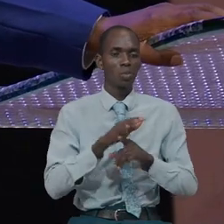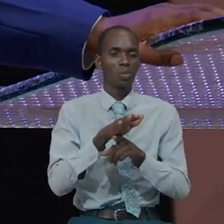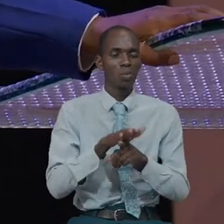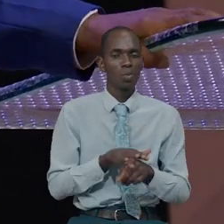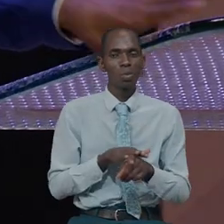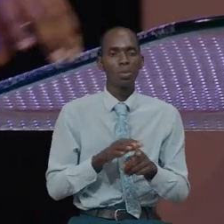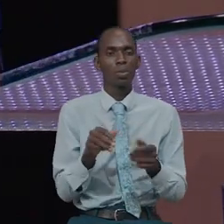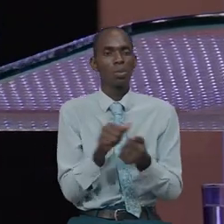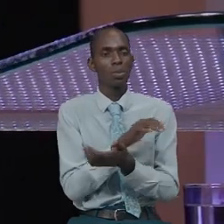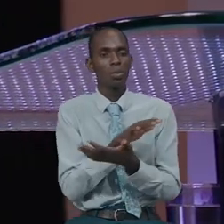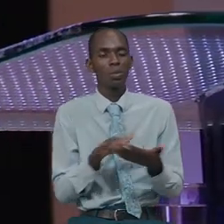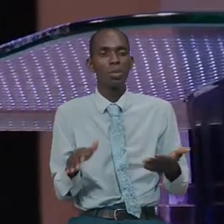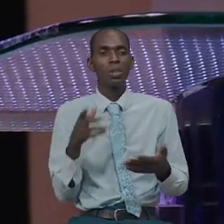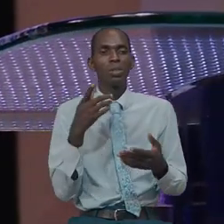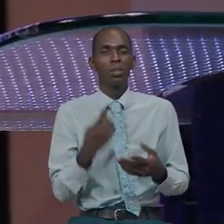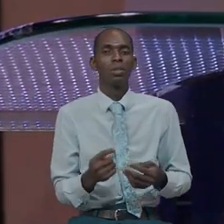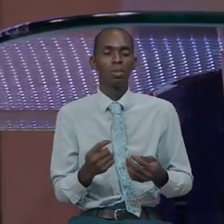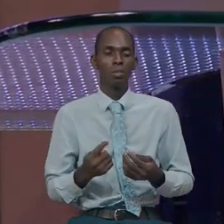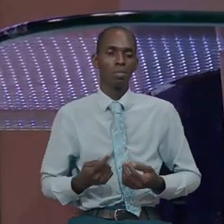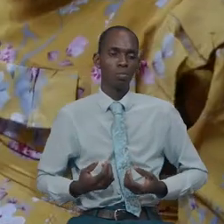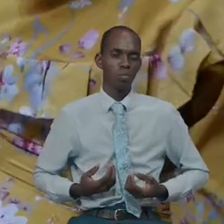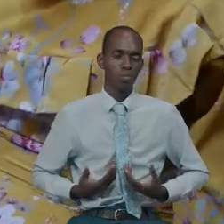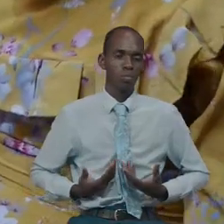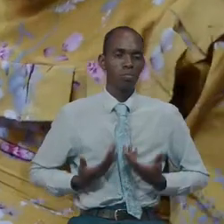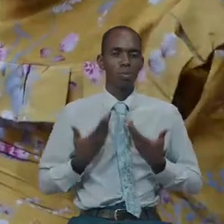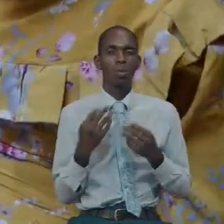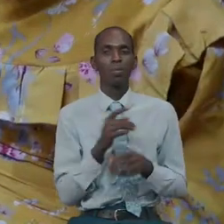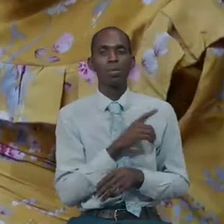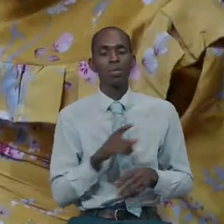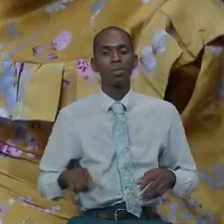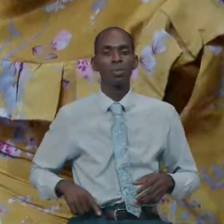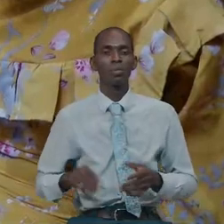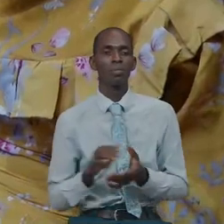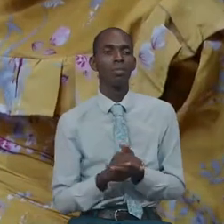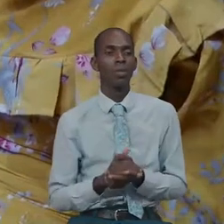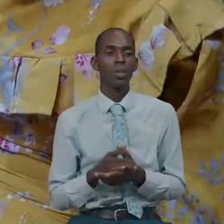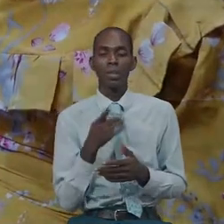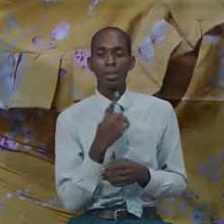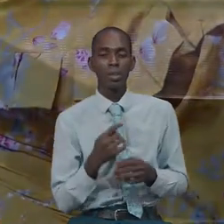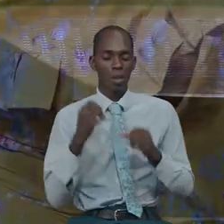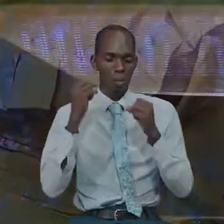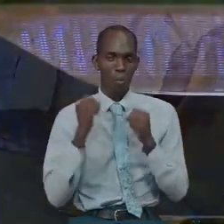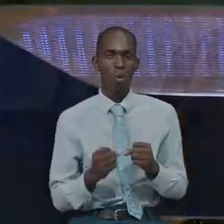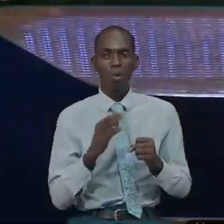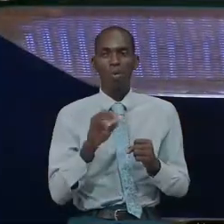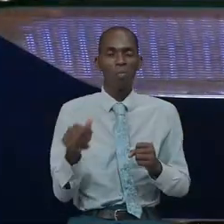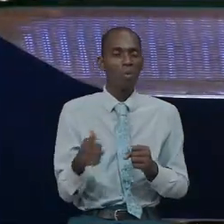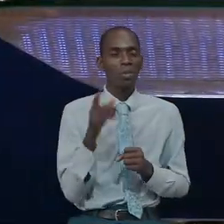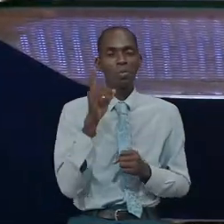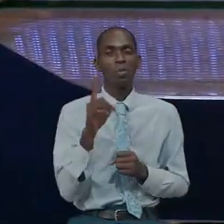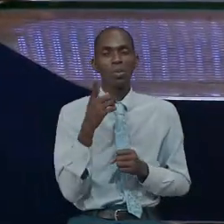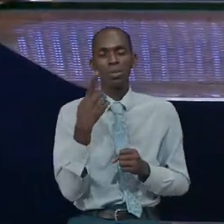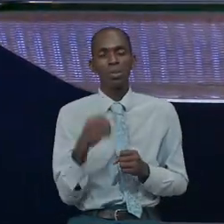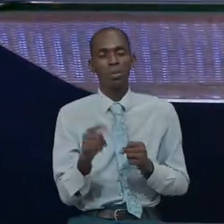destroy the zeal of the Lord. The power of any man, the policy